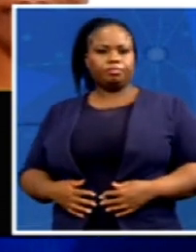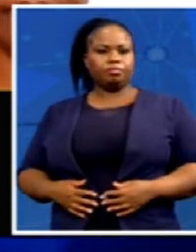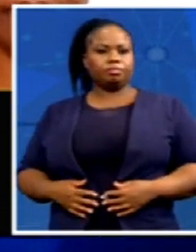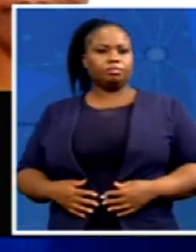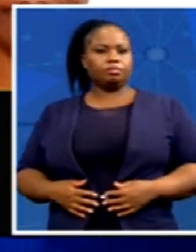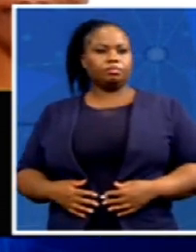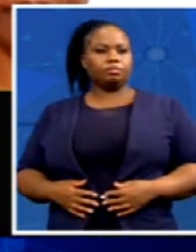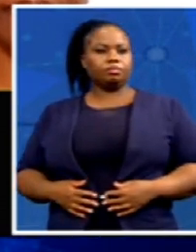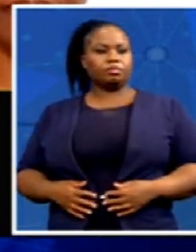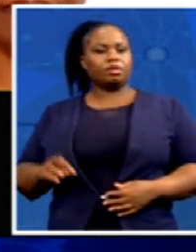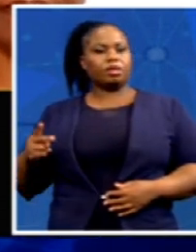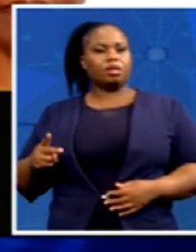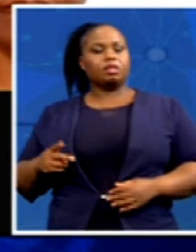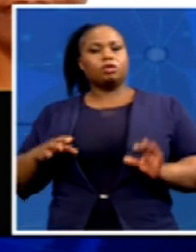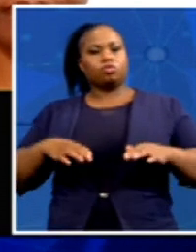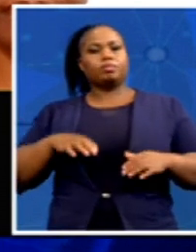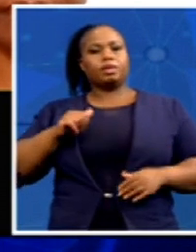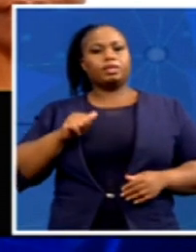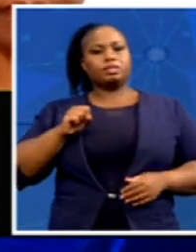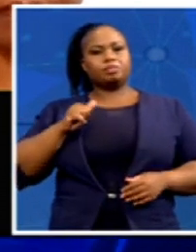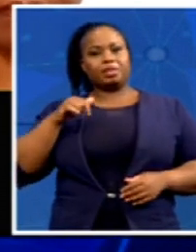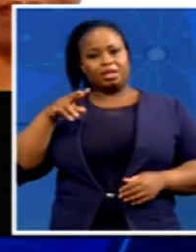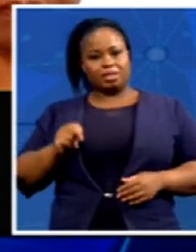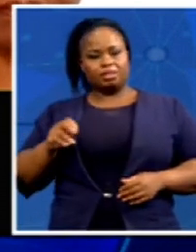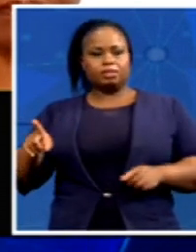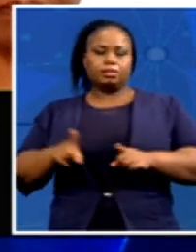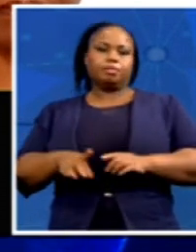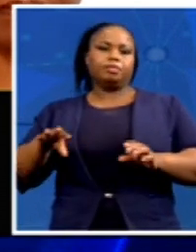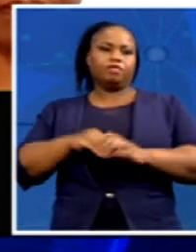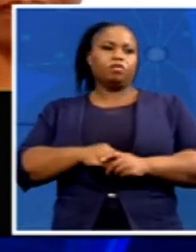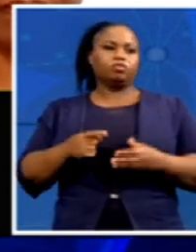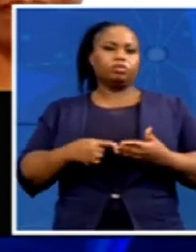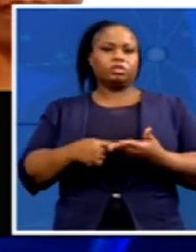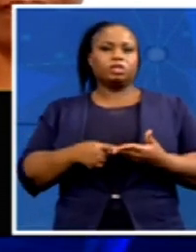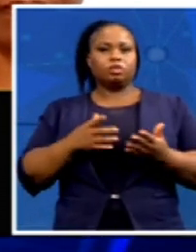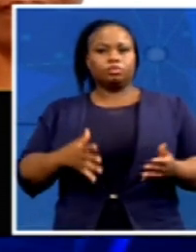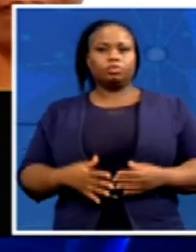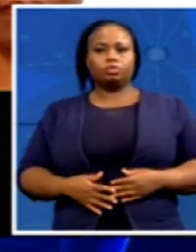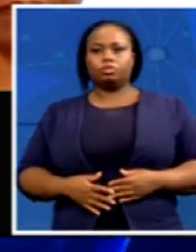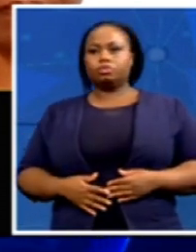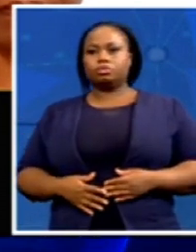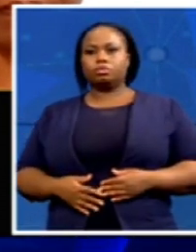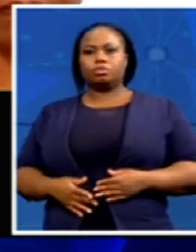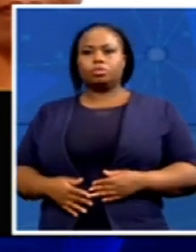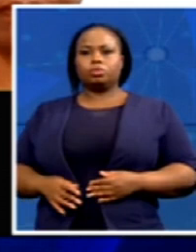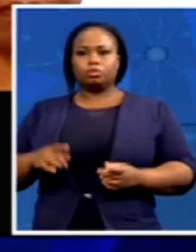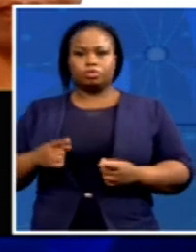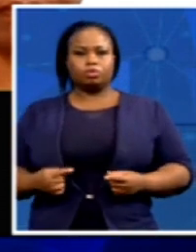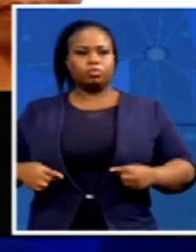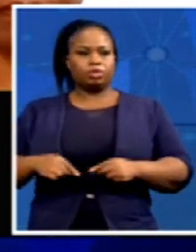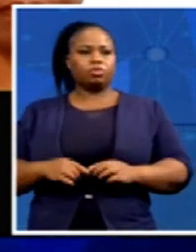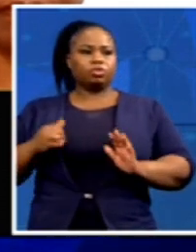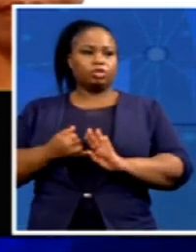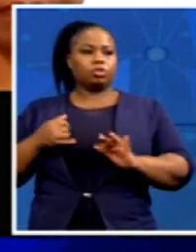also engaged in these discussions. So we are not just waiting for these things to play out. We are